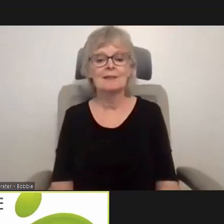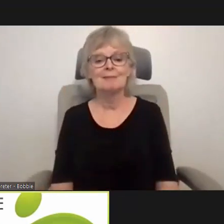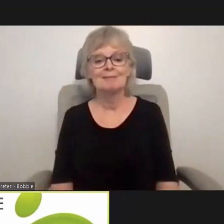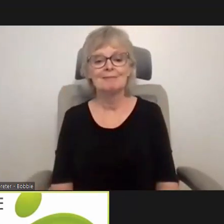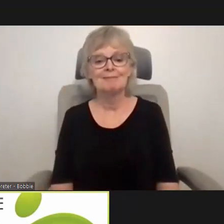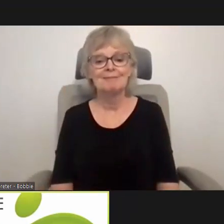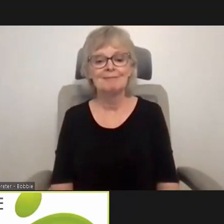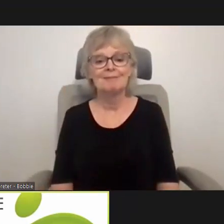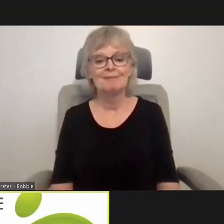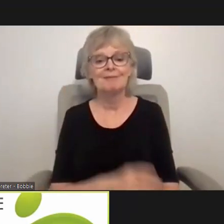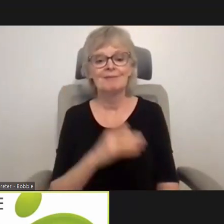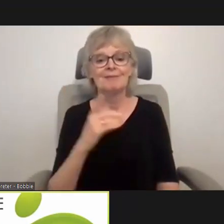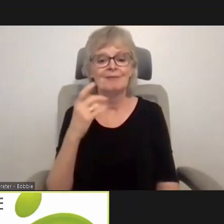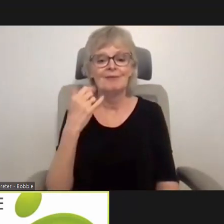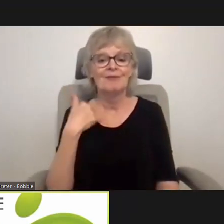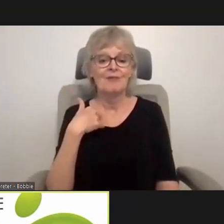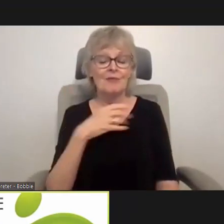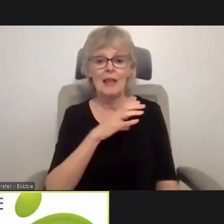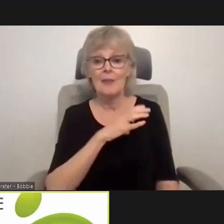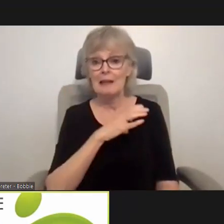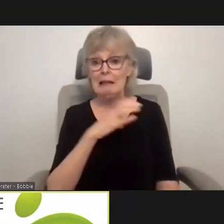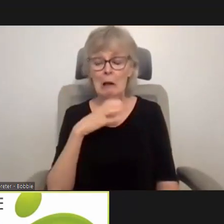that the council had ever put toward a project.